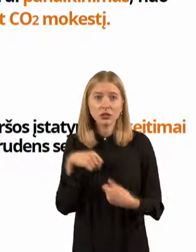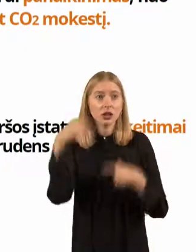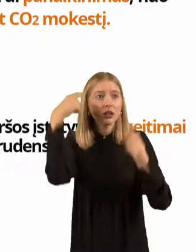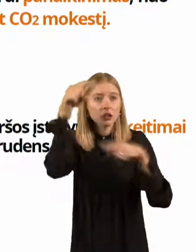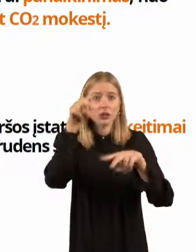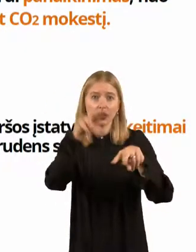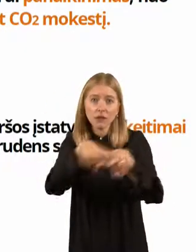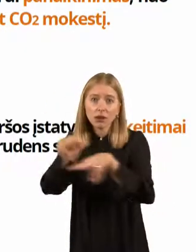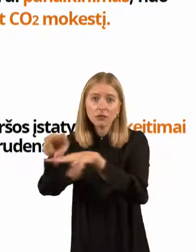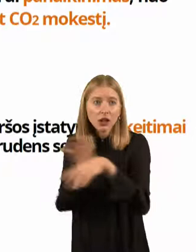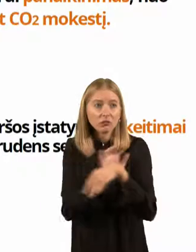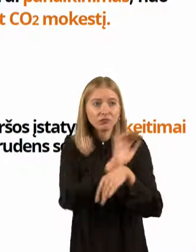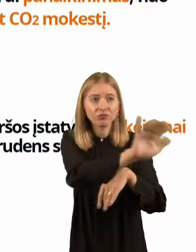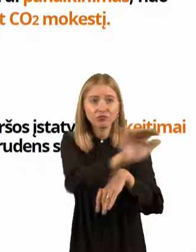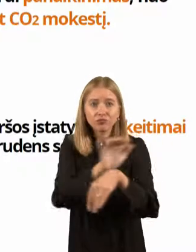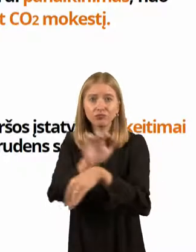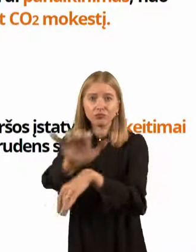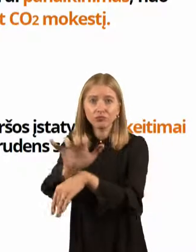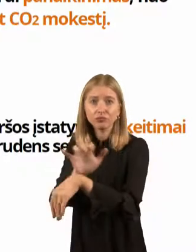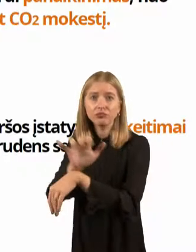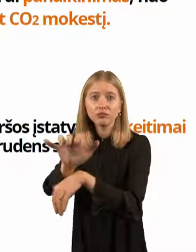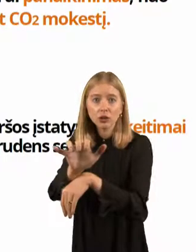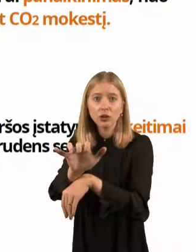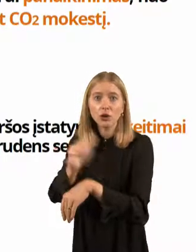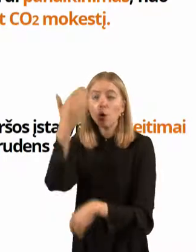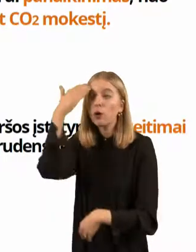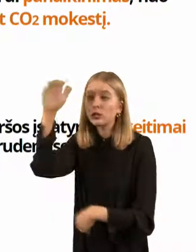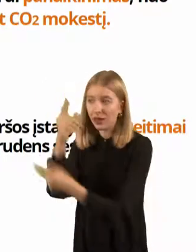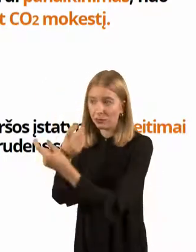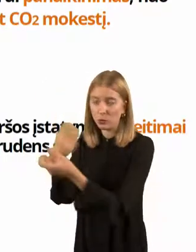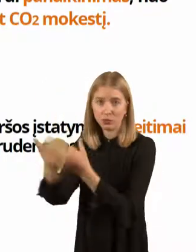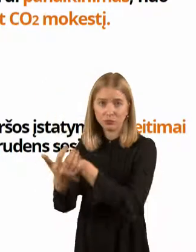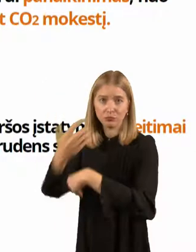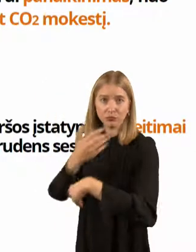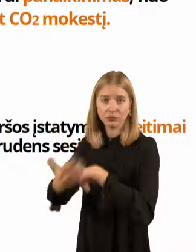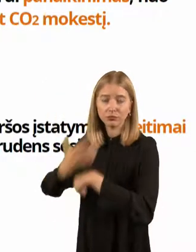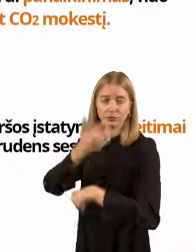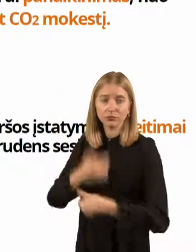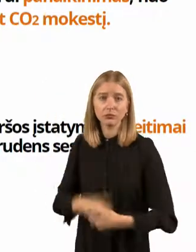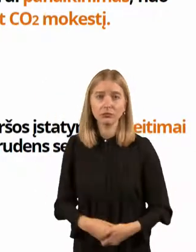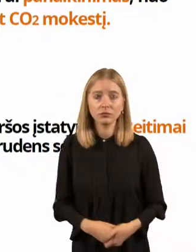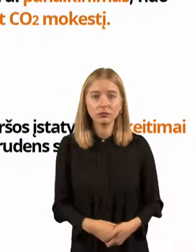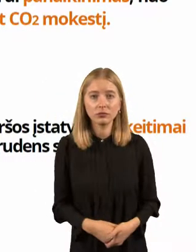because we do not have any resources, but